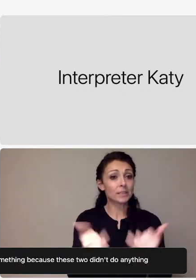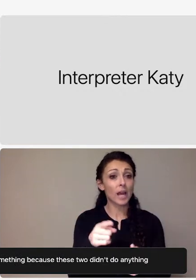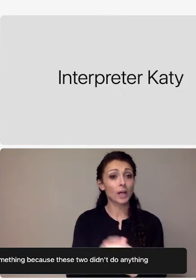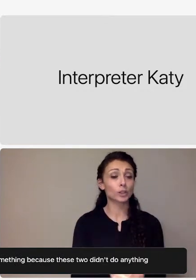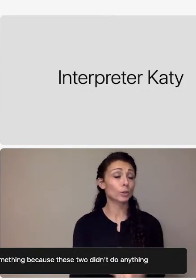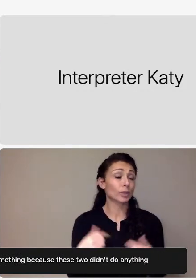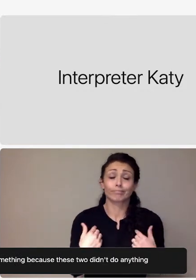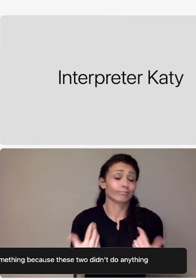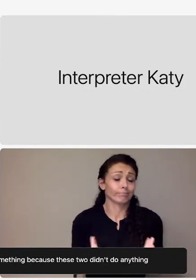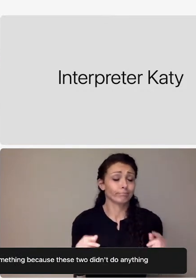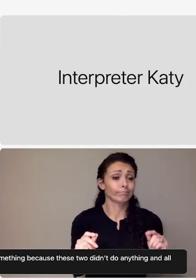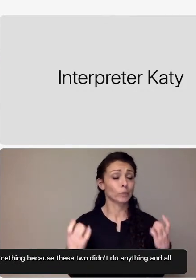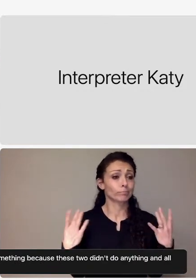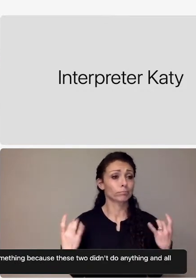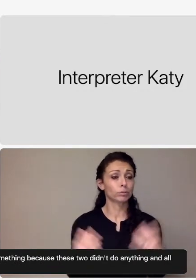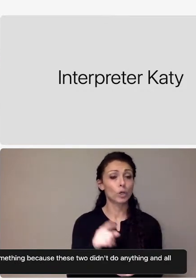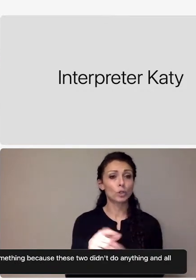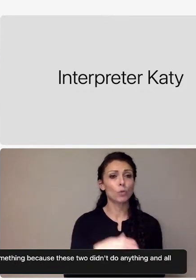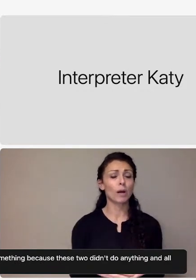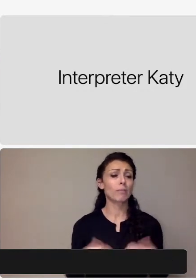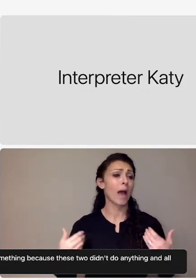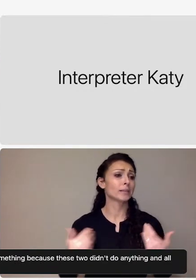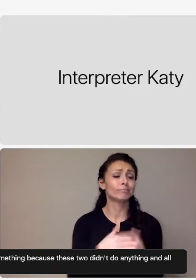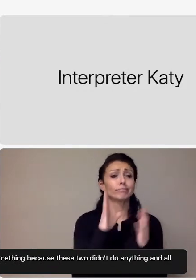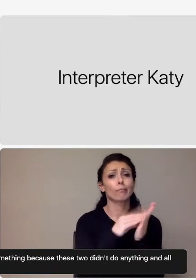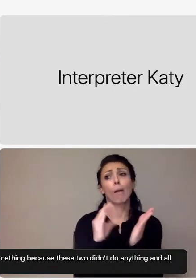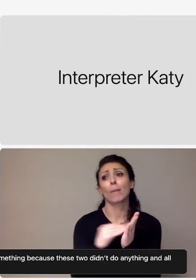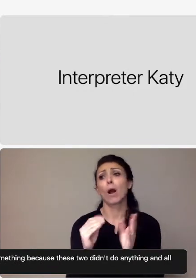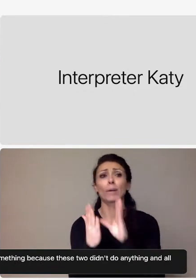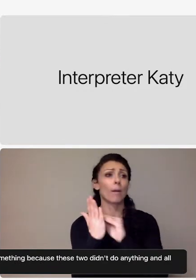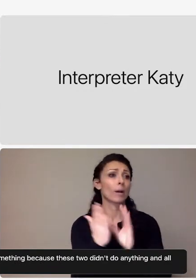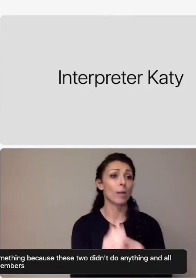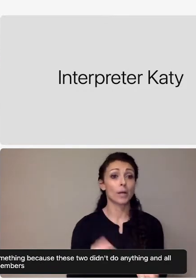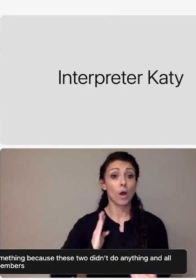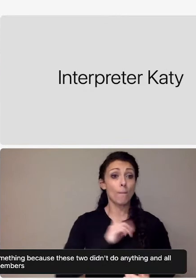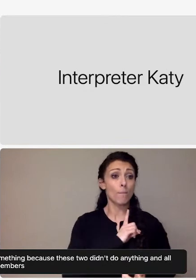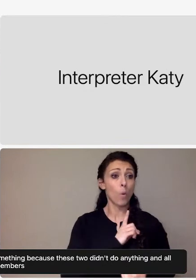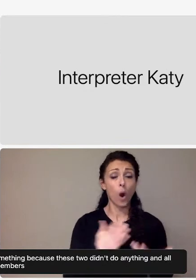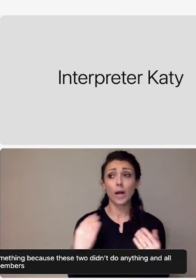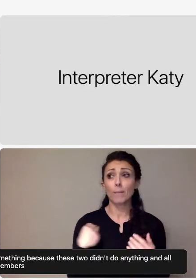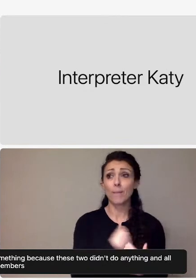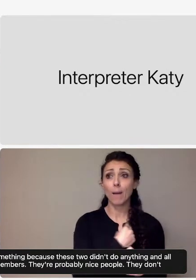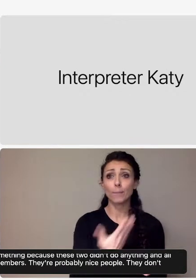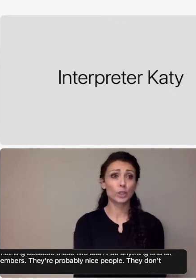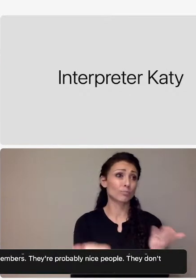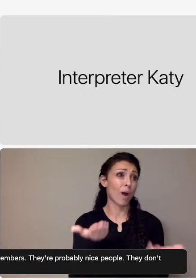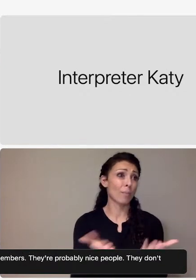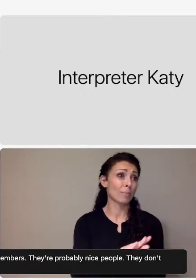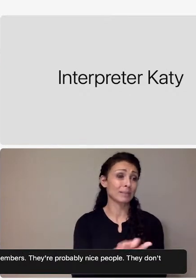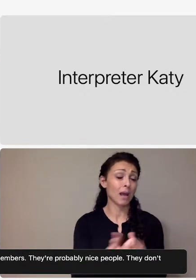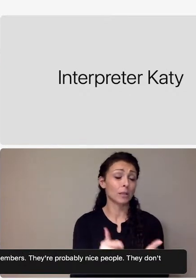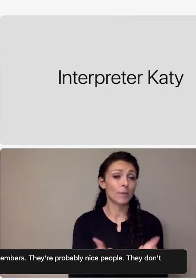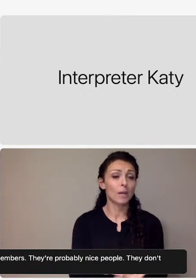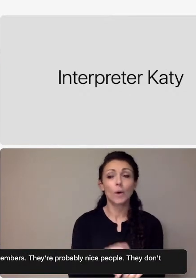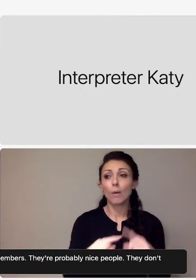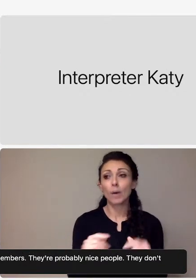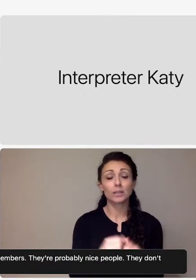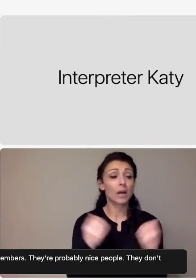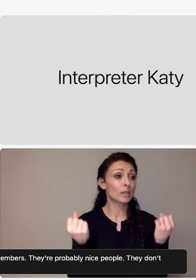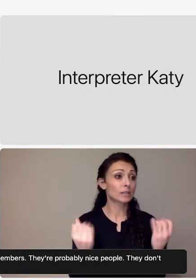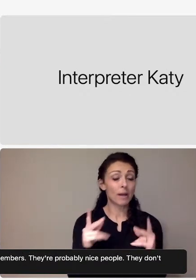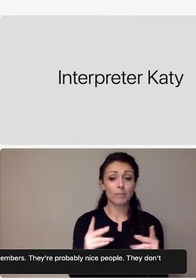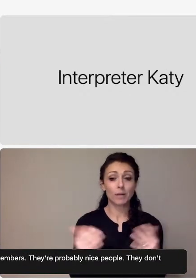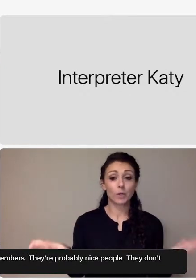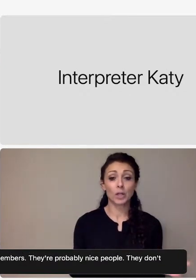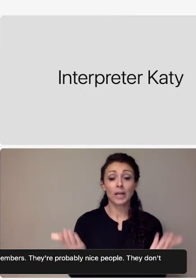like monkey see monkey do sitting here listening to these board members they're probably nice people they don't know what you're not doing over at the uh district by the way i'm sorry